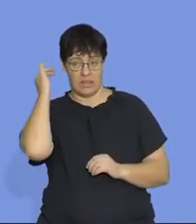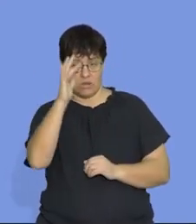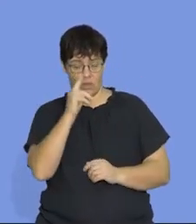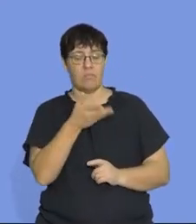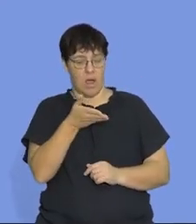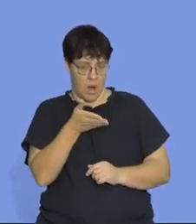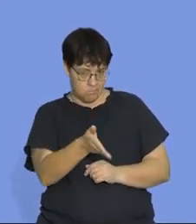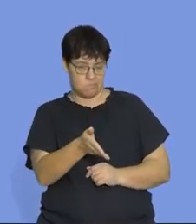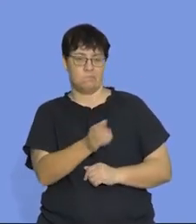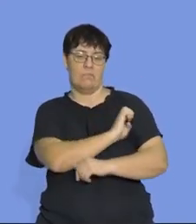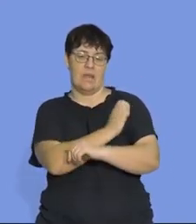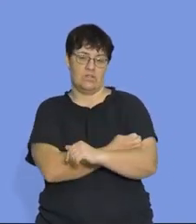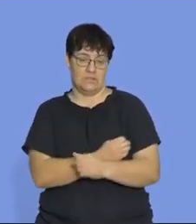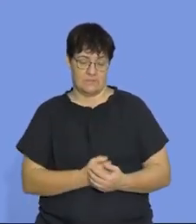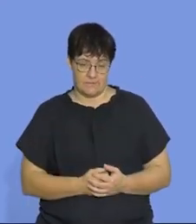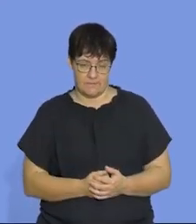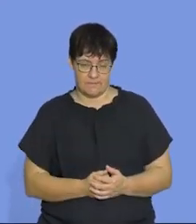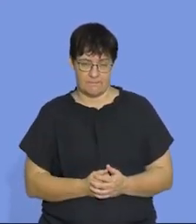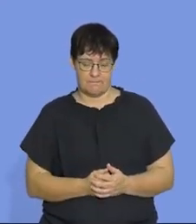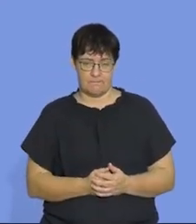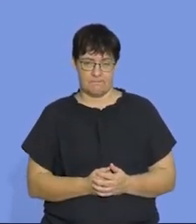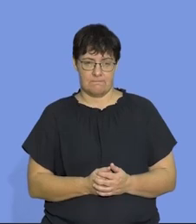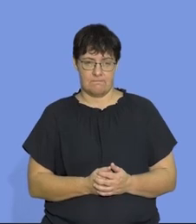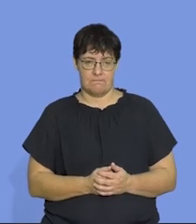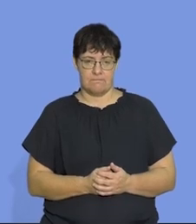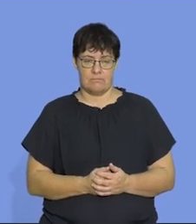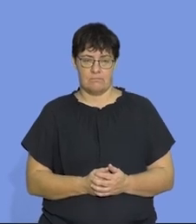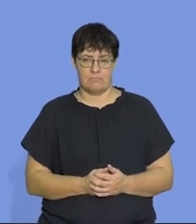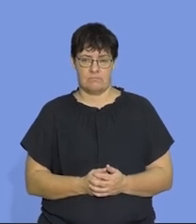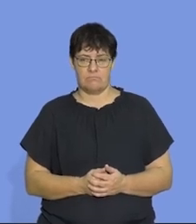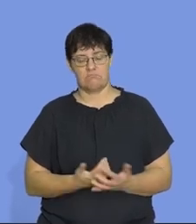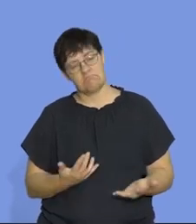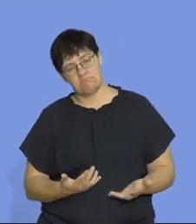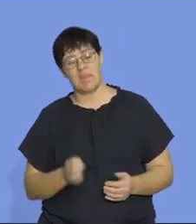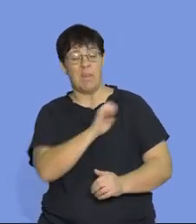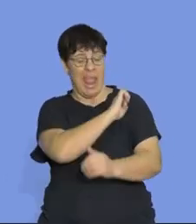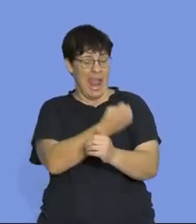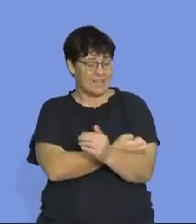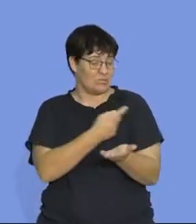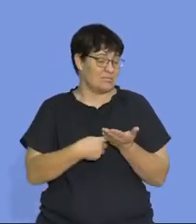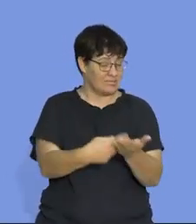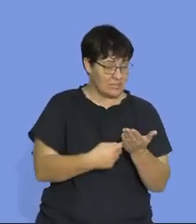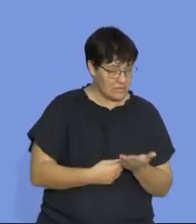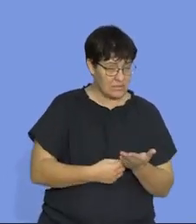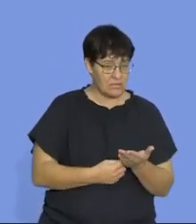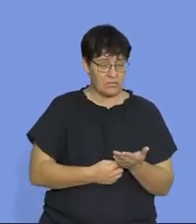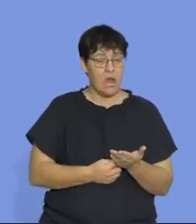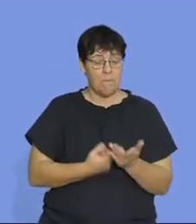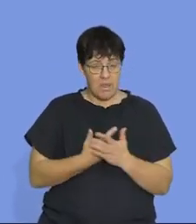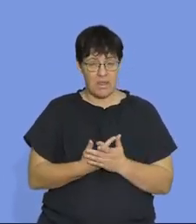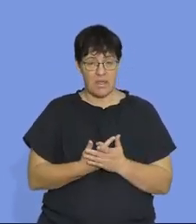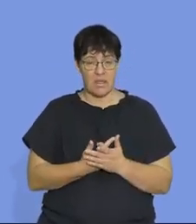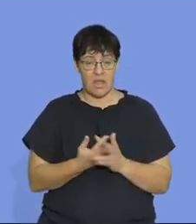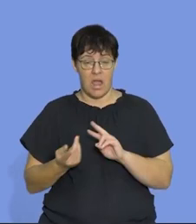some form of energy, okay? So then we've got, while talking about energy, for any reaction, we know that